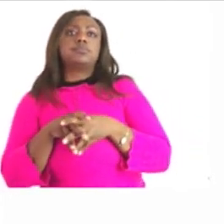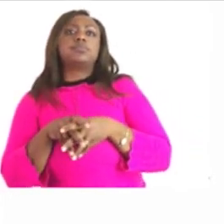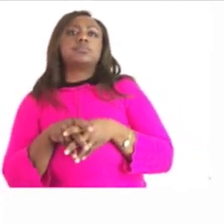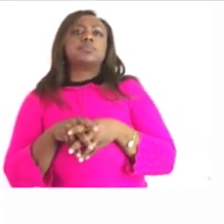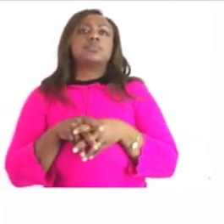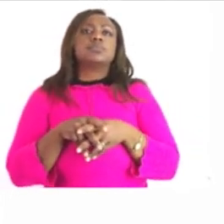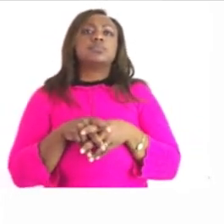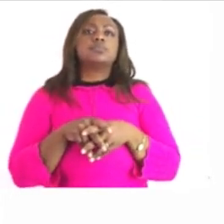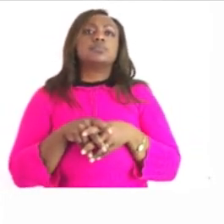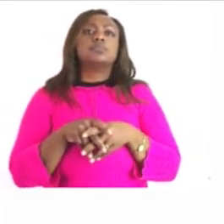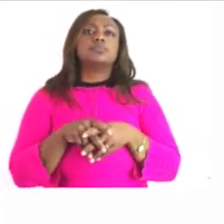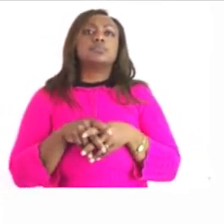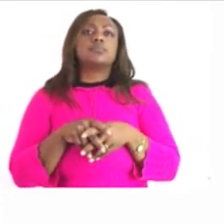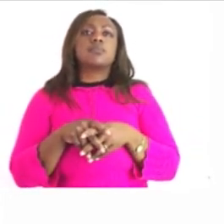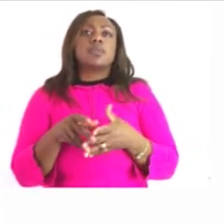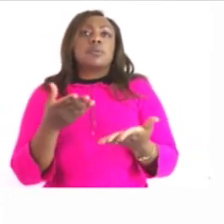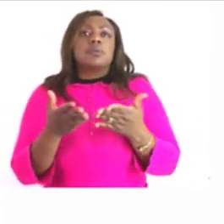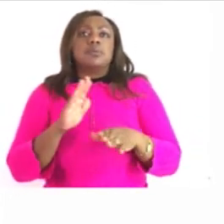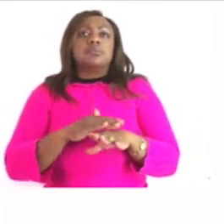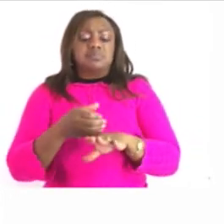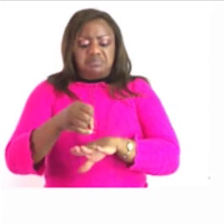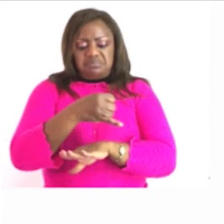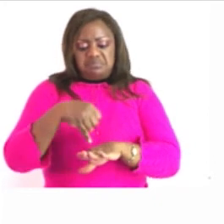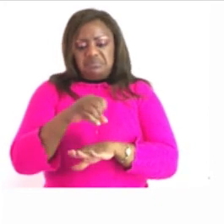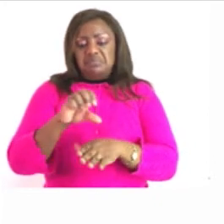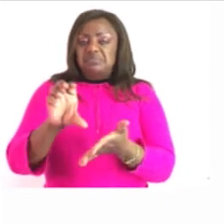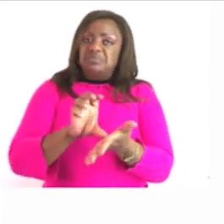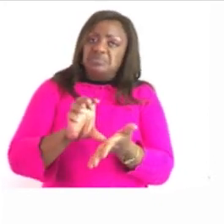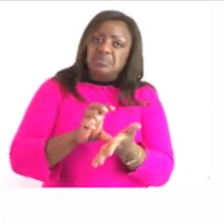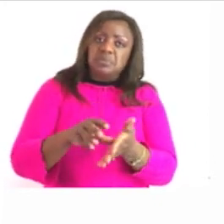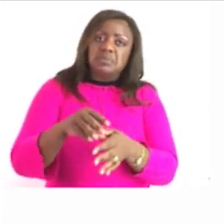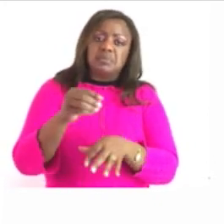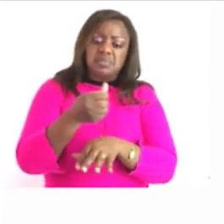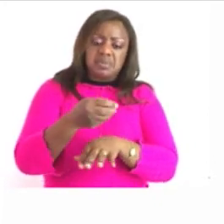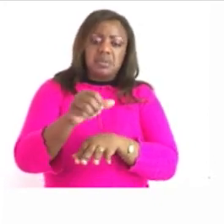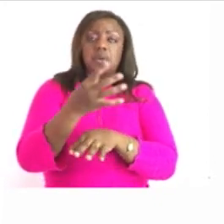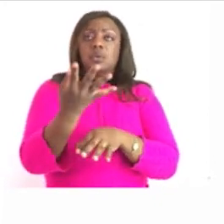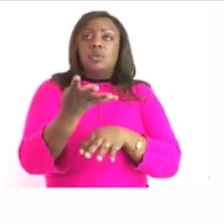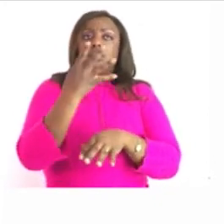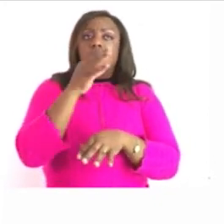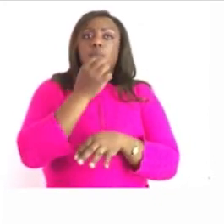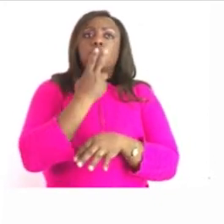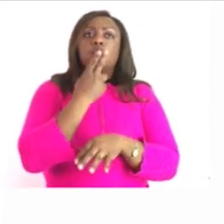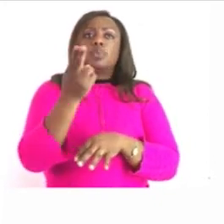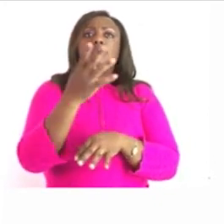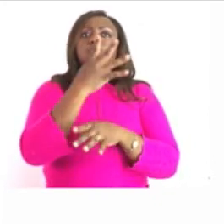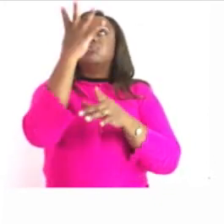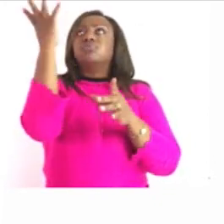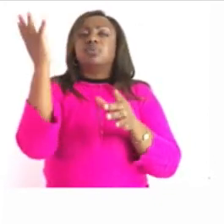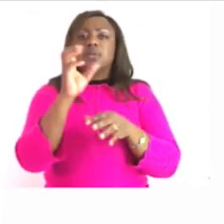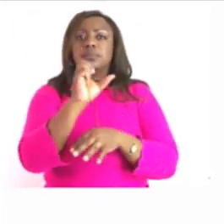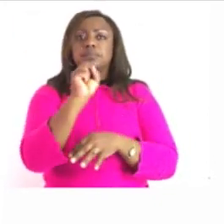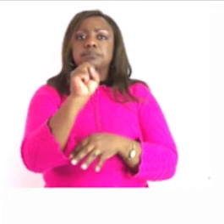ourselves in dirty environments, so which are dusty or having smoke. Now, the nasal cavity is just there to